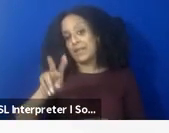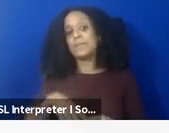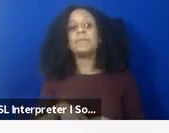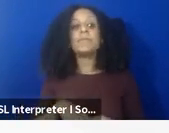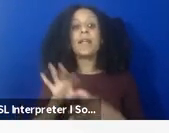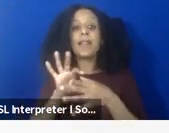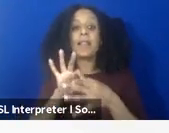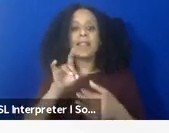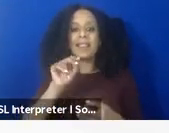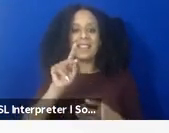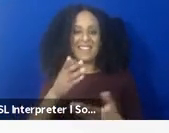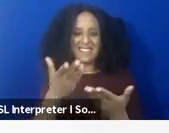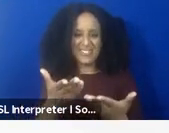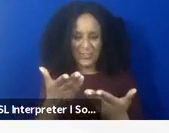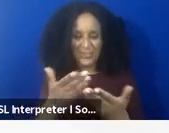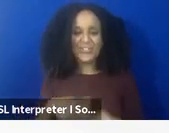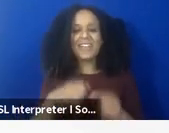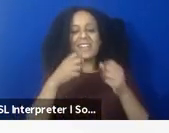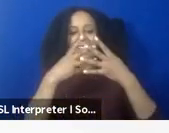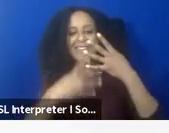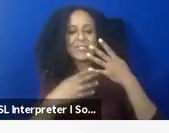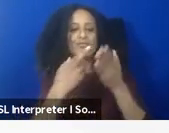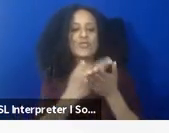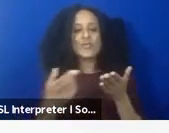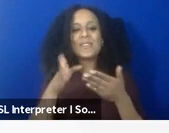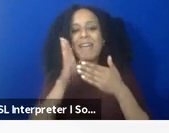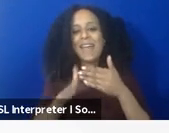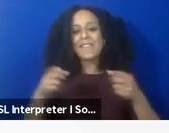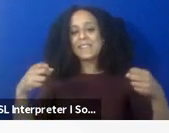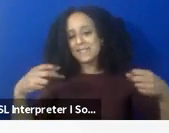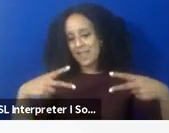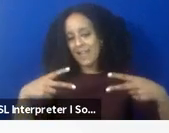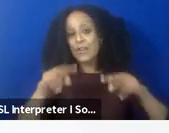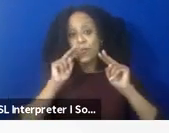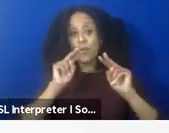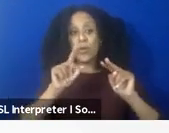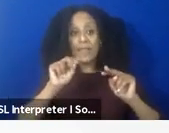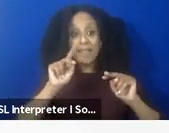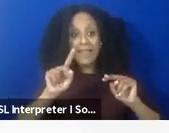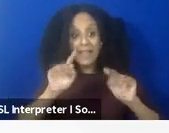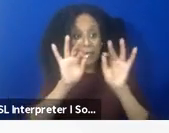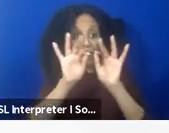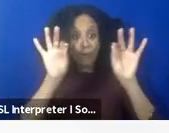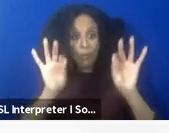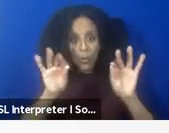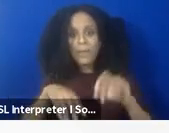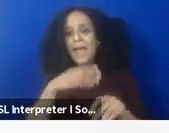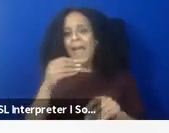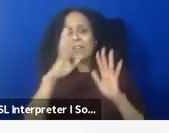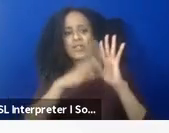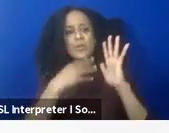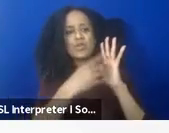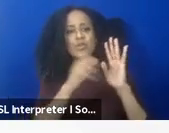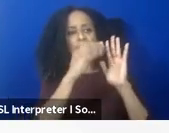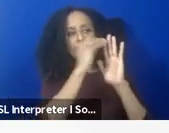DSP is here. It's also in the list of resources at the end of these slides. And in that link is the form as well as a spreadsheet where you can put in